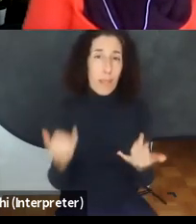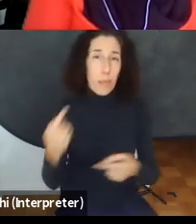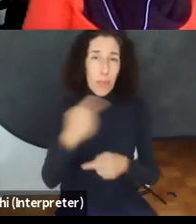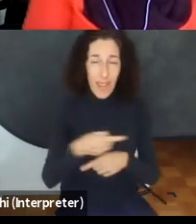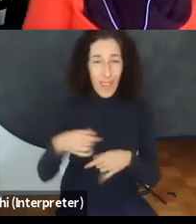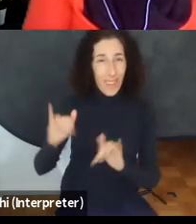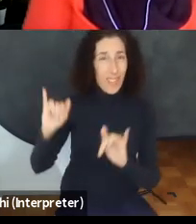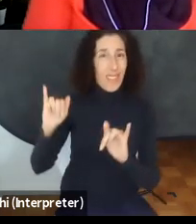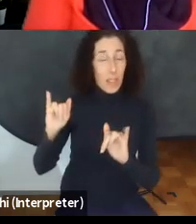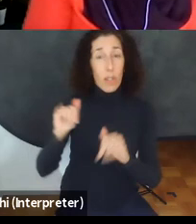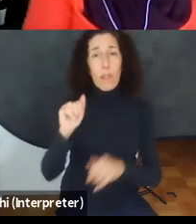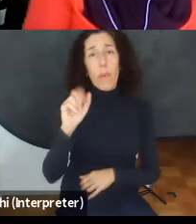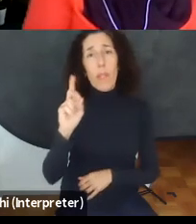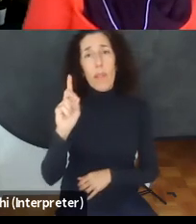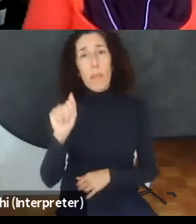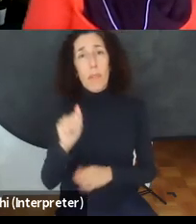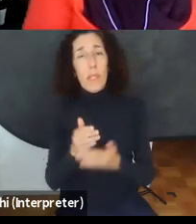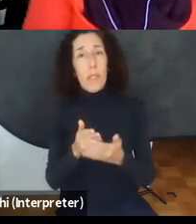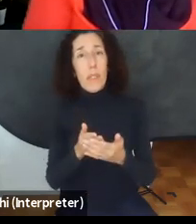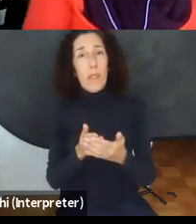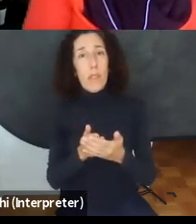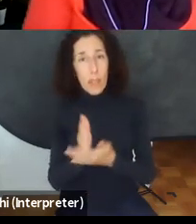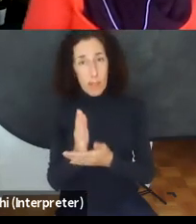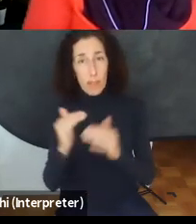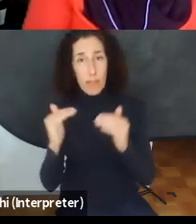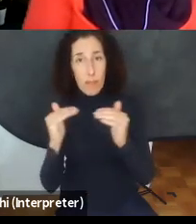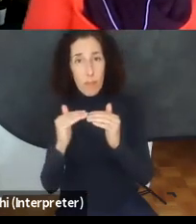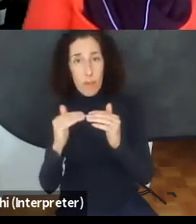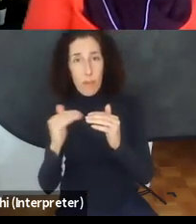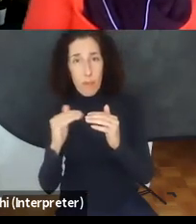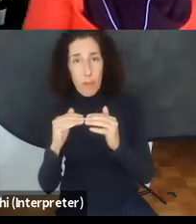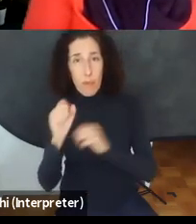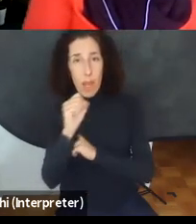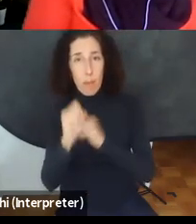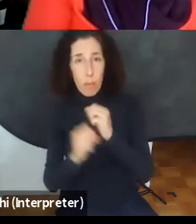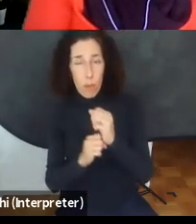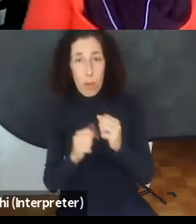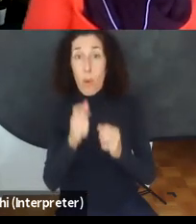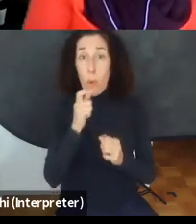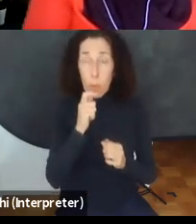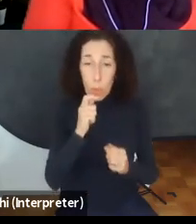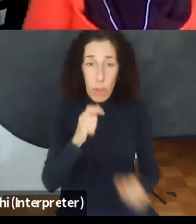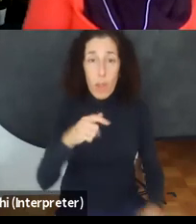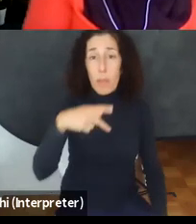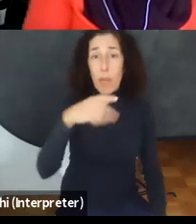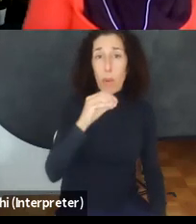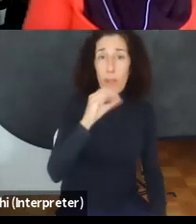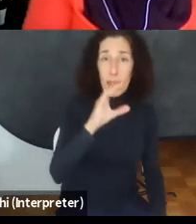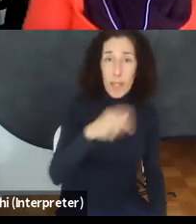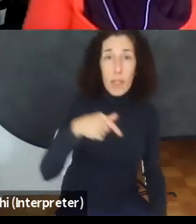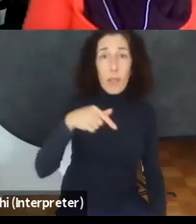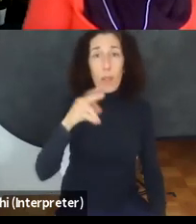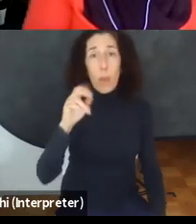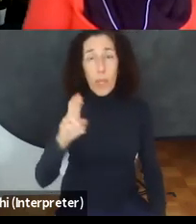disability justice as a framework was created by queer and trans disabled people, Black and Brown disabled people, and queer and